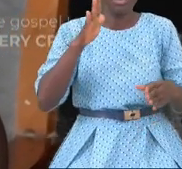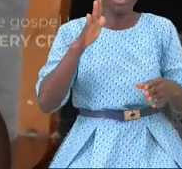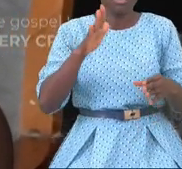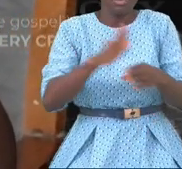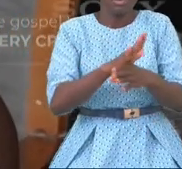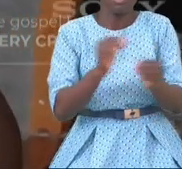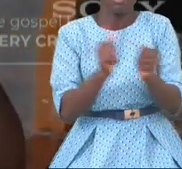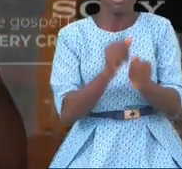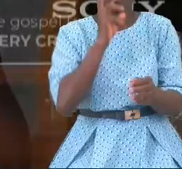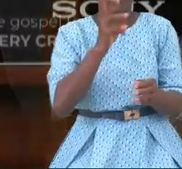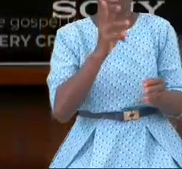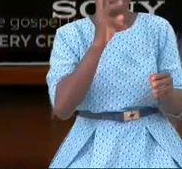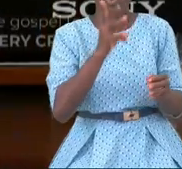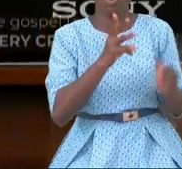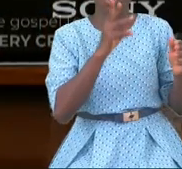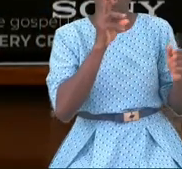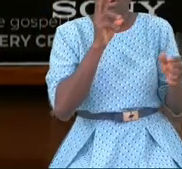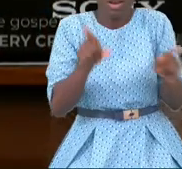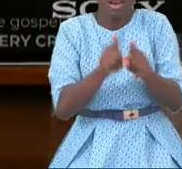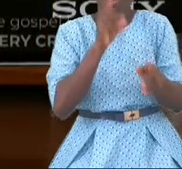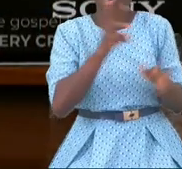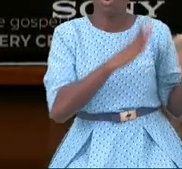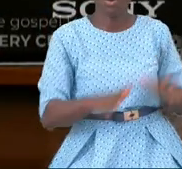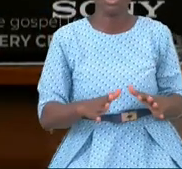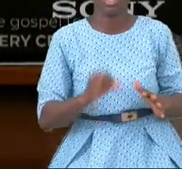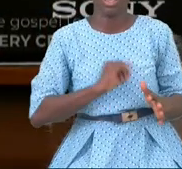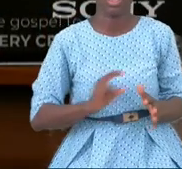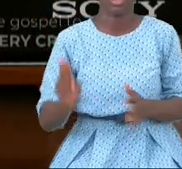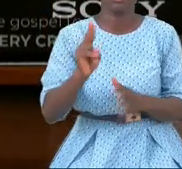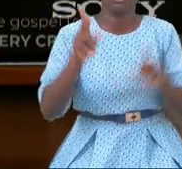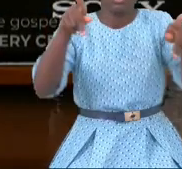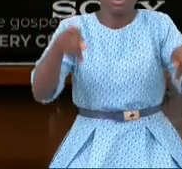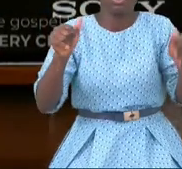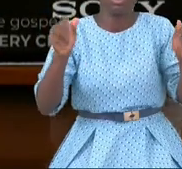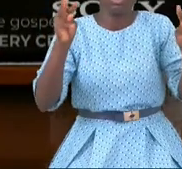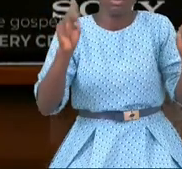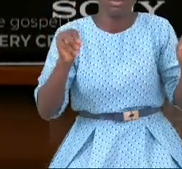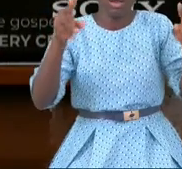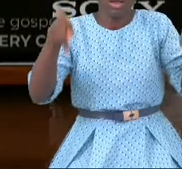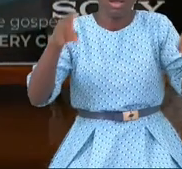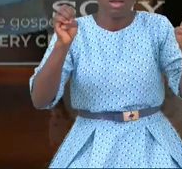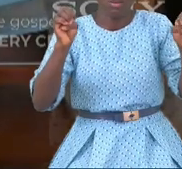with my radio and my house that day, I'm hearing